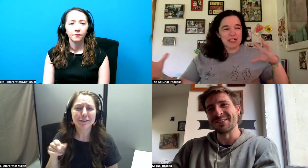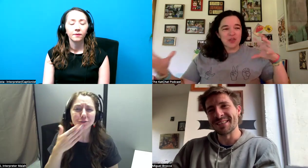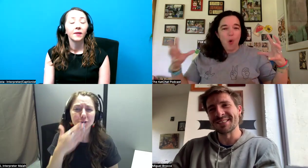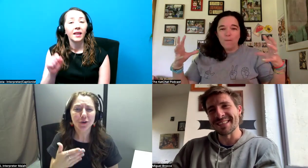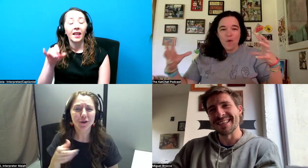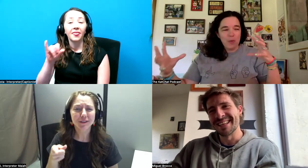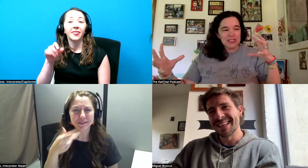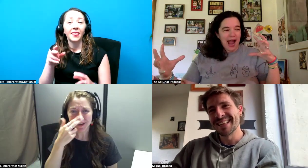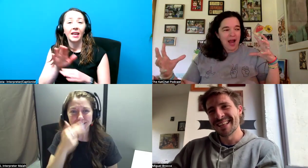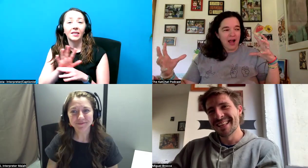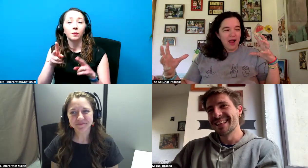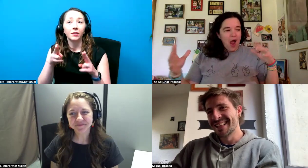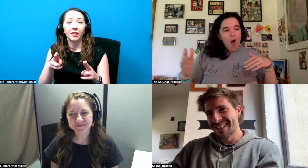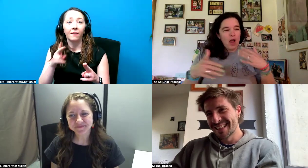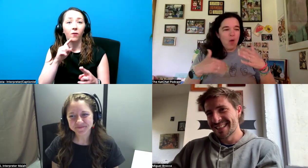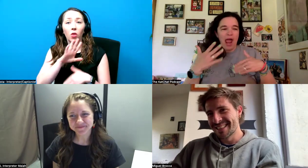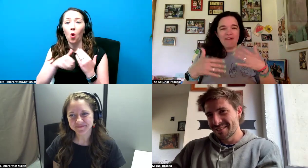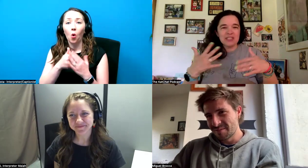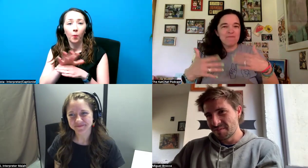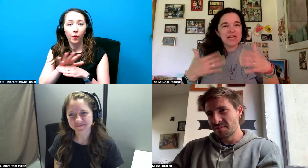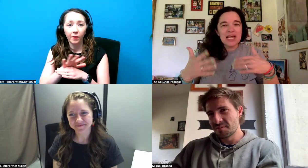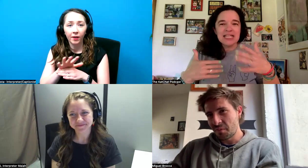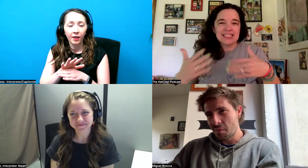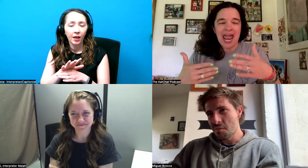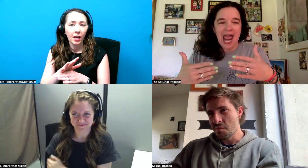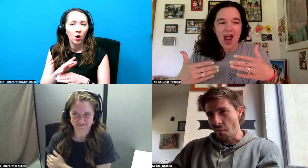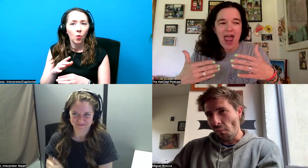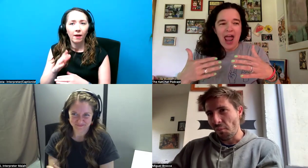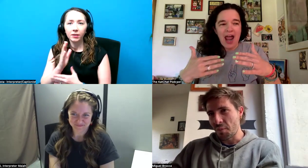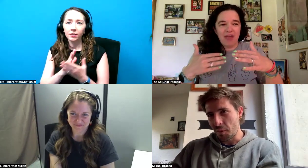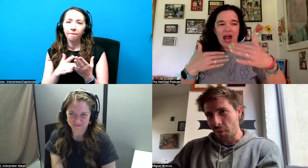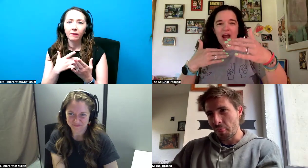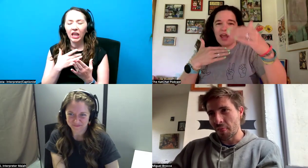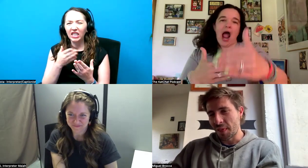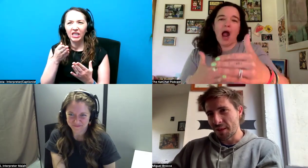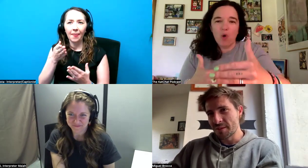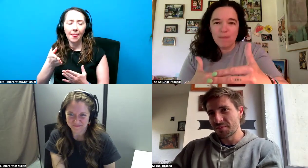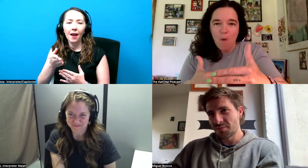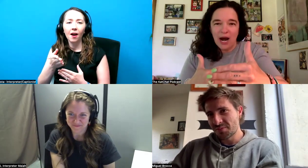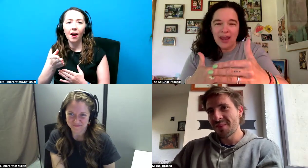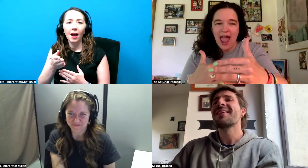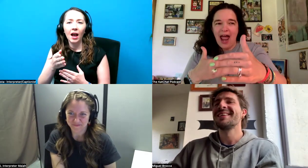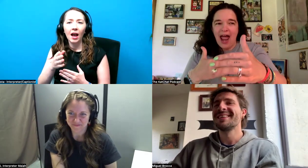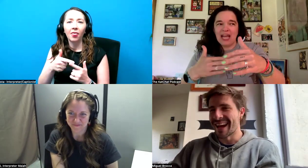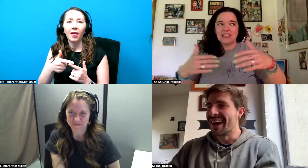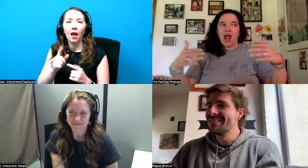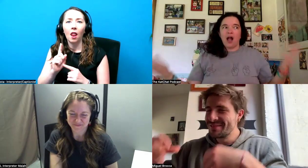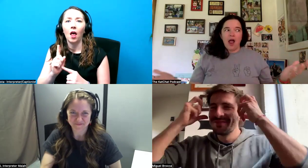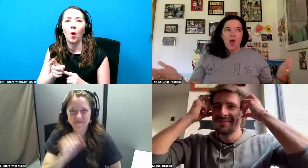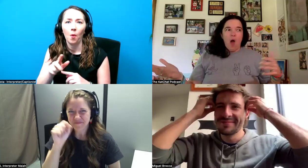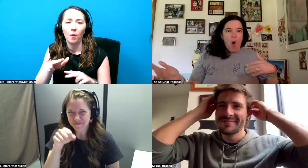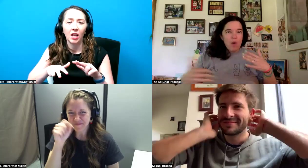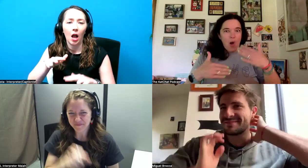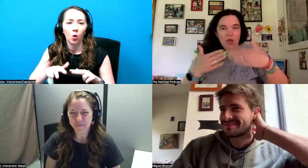This is a scene, really the good whole scene." movie was like, okay, we have some feeling there, and then an awkward moment, and then Yeah,